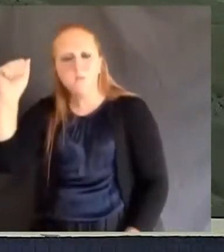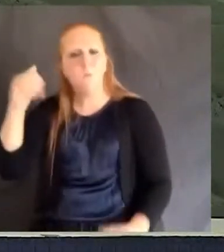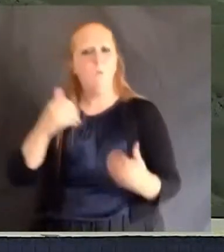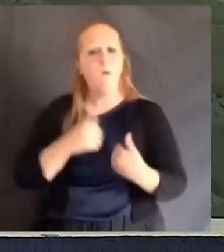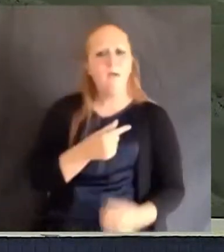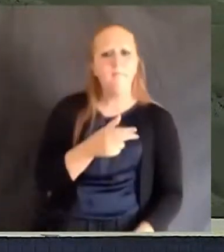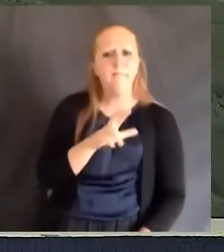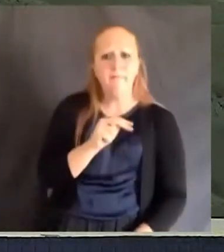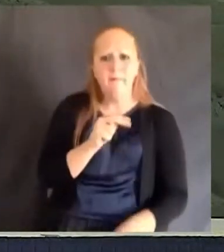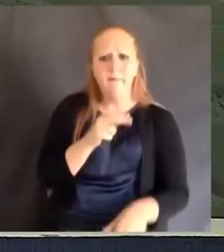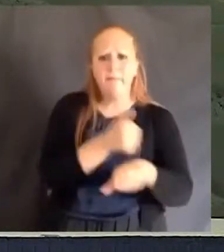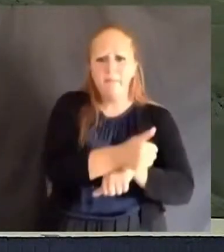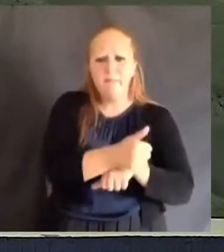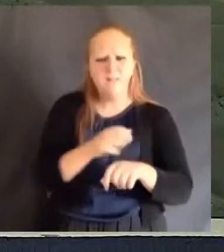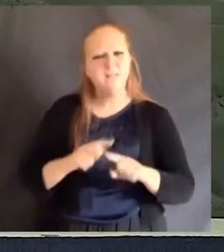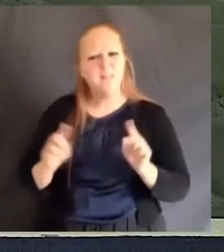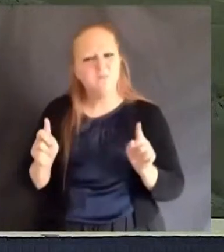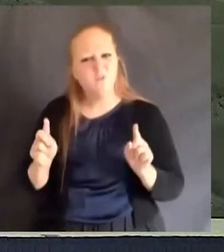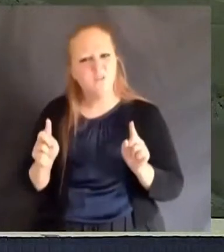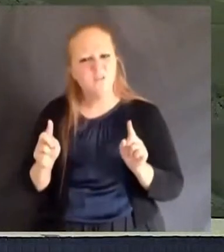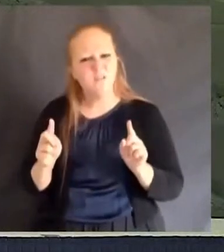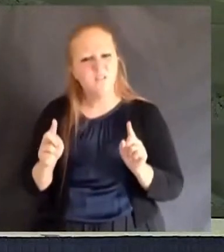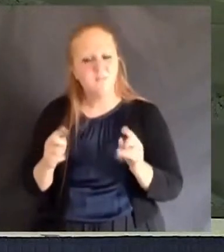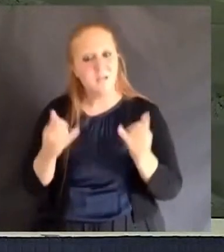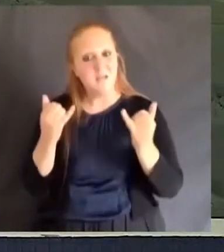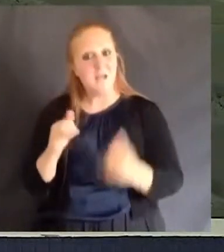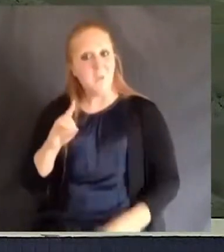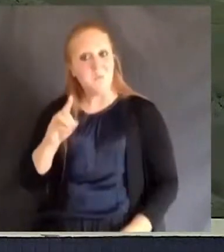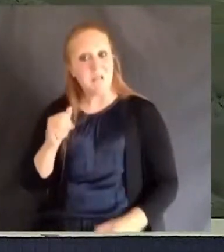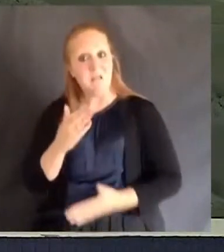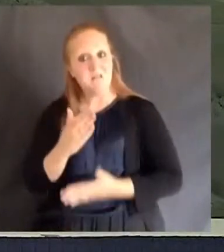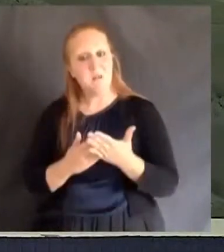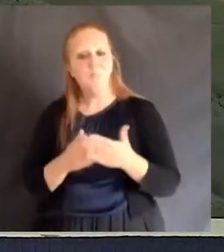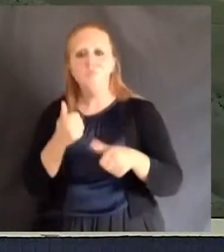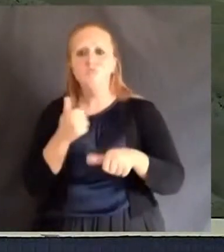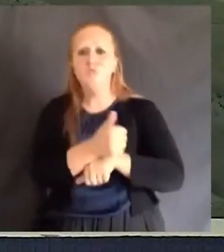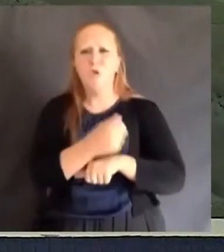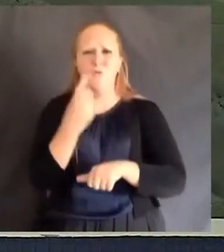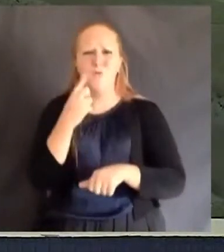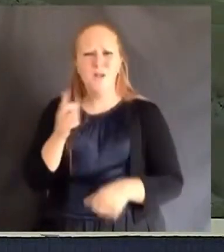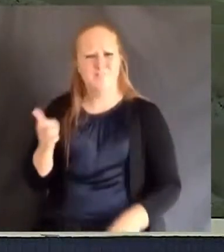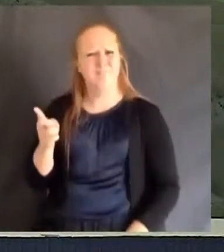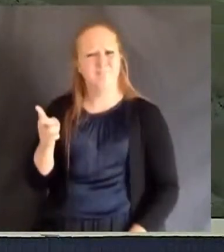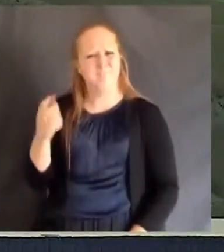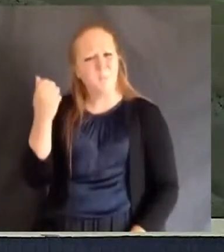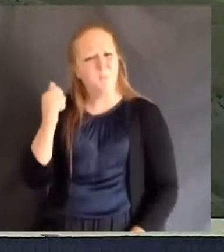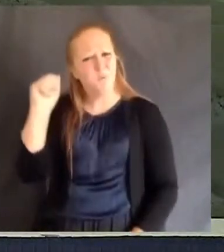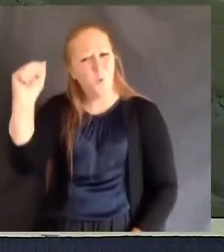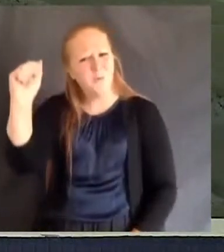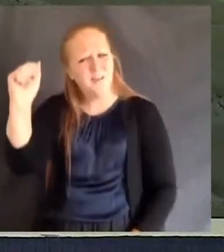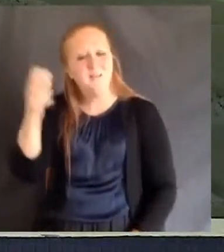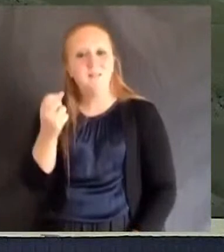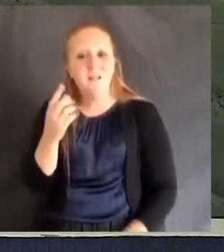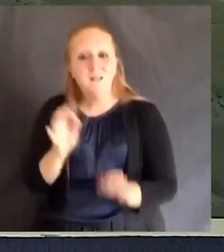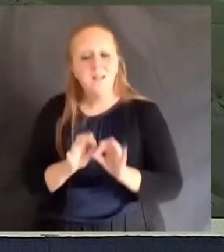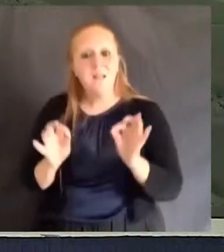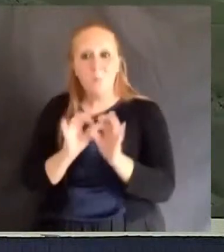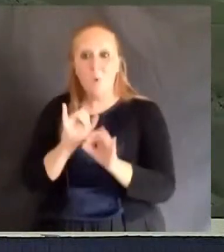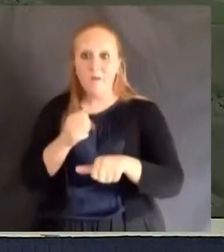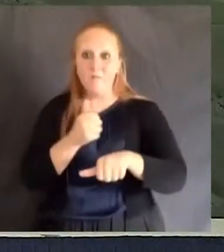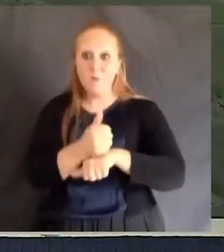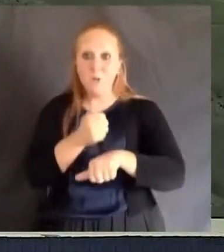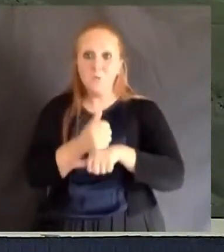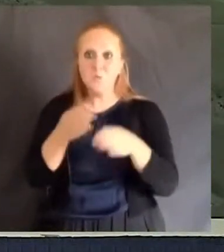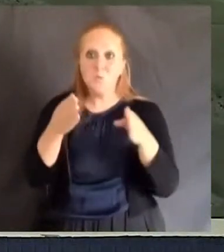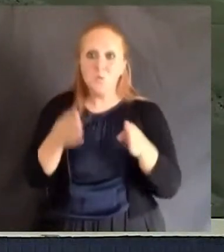And prosecutors have to enforce the law, right? Not political opinions. So I